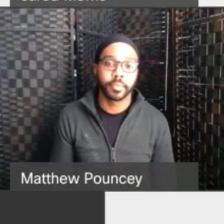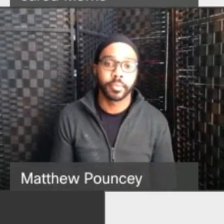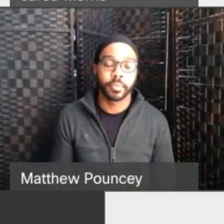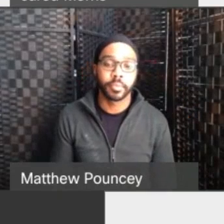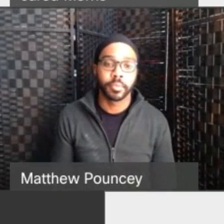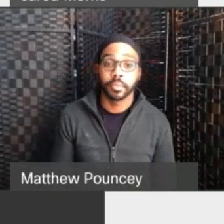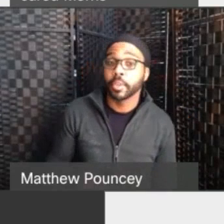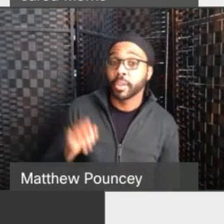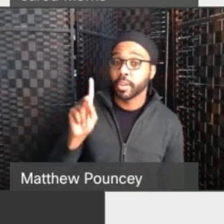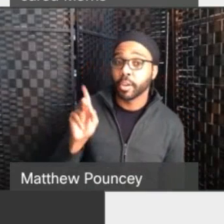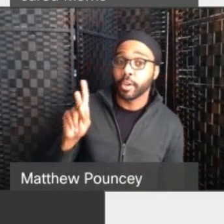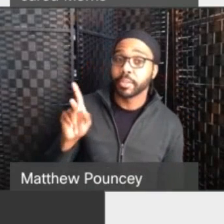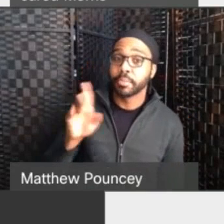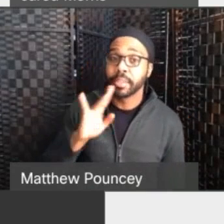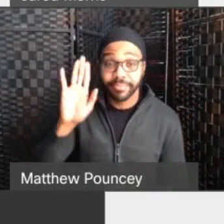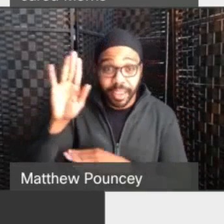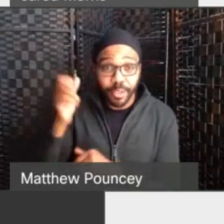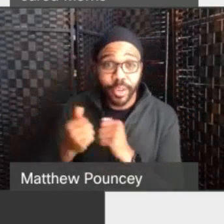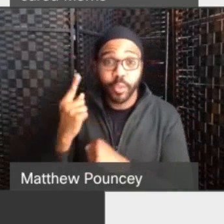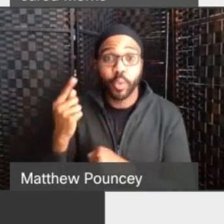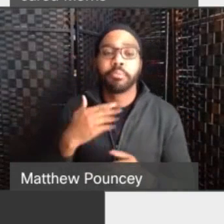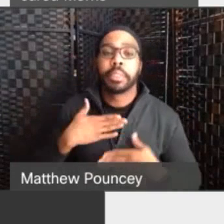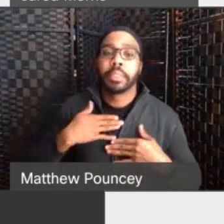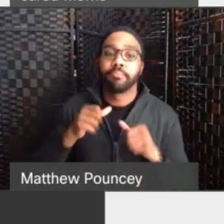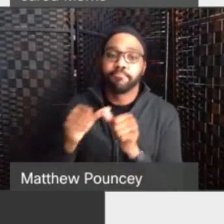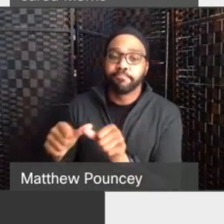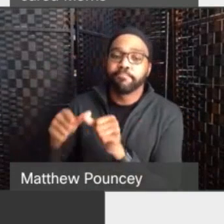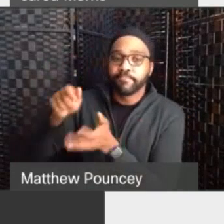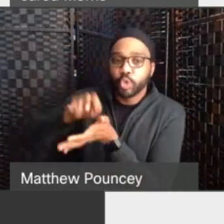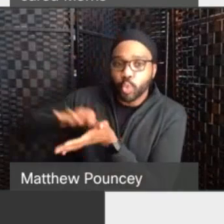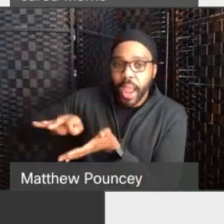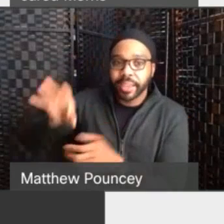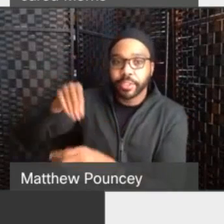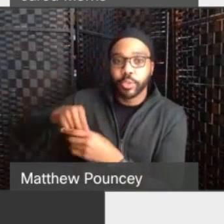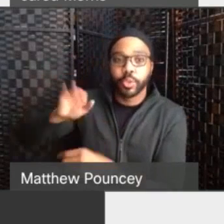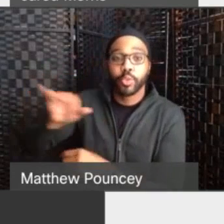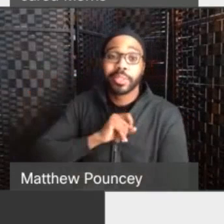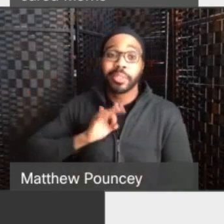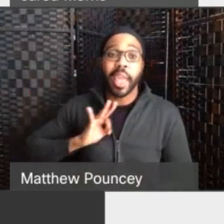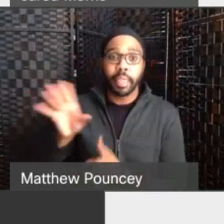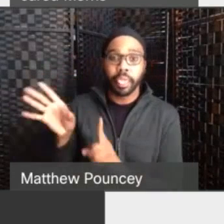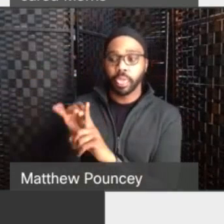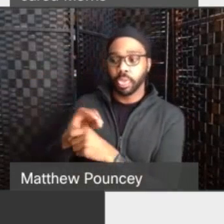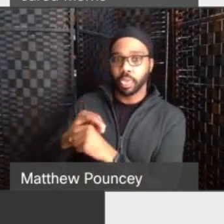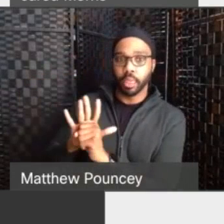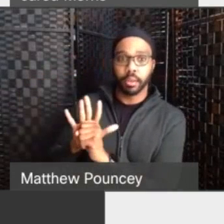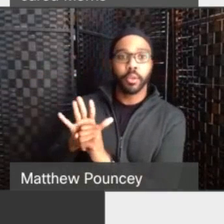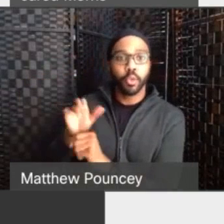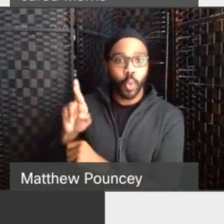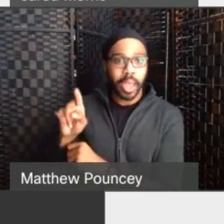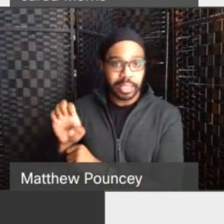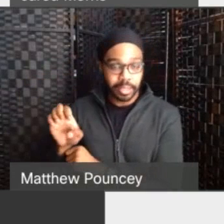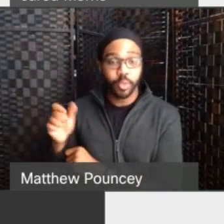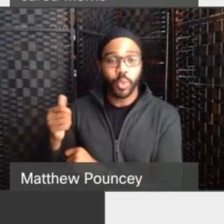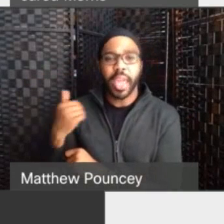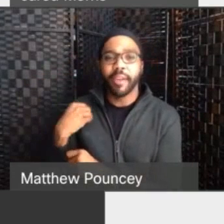Good afternoon, everyone. So please continue to track internally your staff vaccination rates. We have developed profiles for each